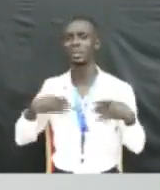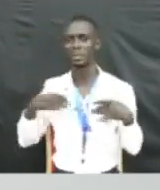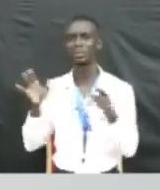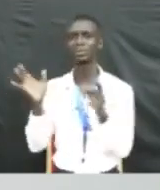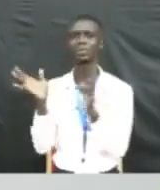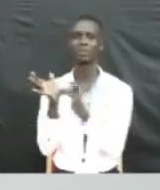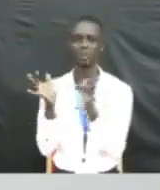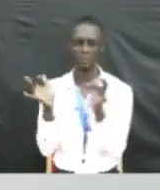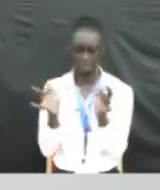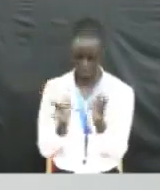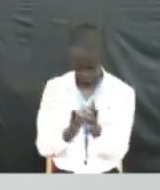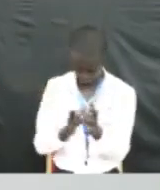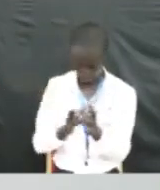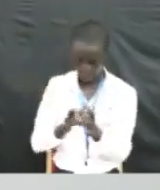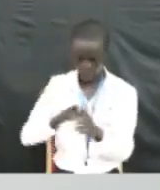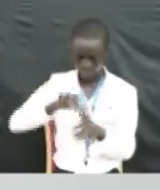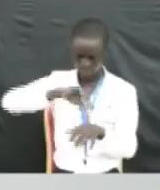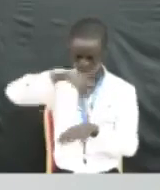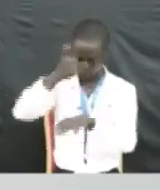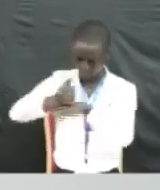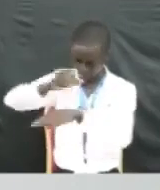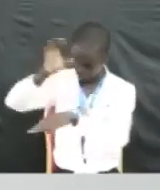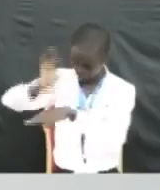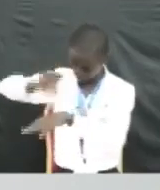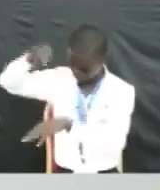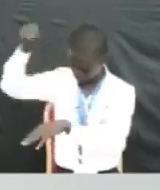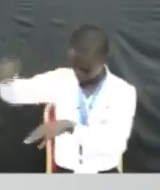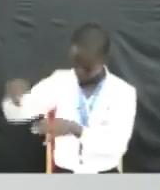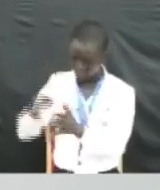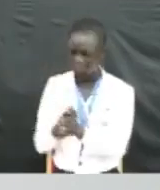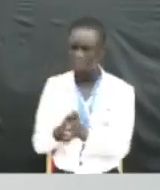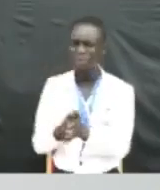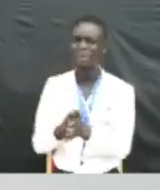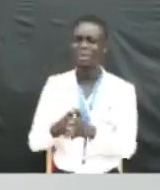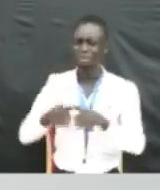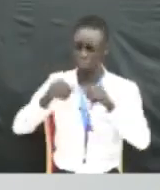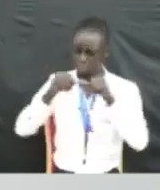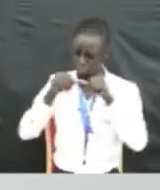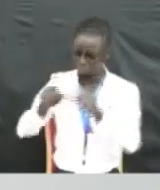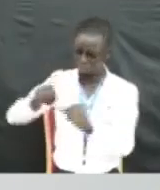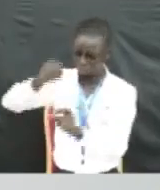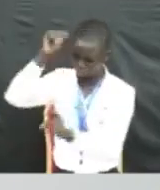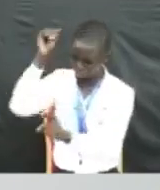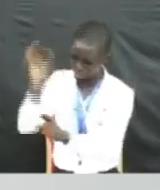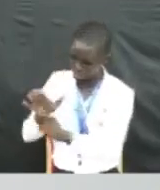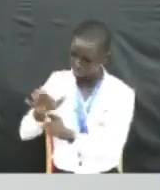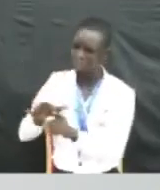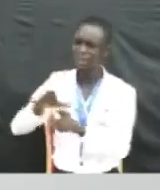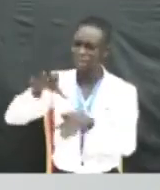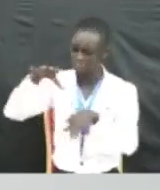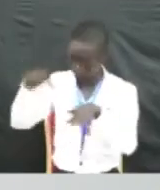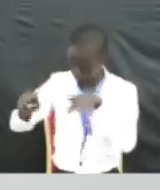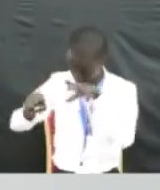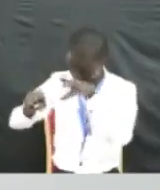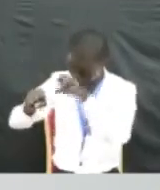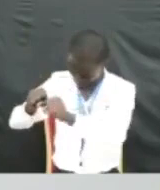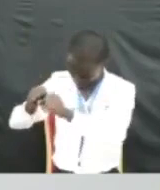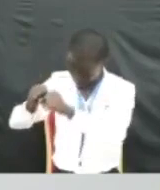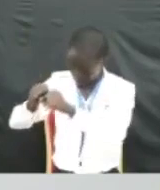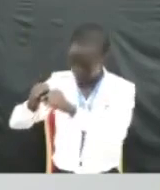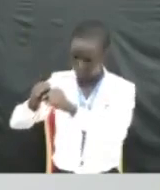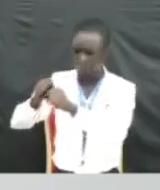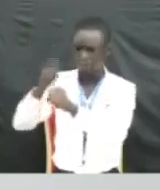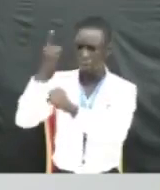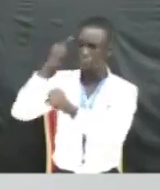And where we are, we will continue to impact and possess them for